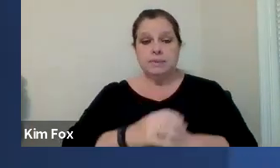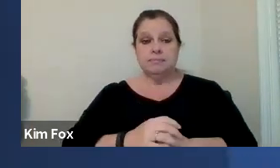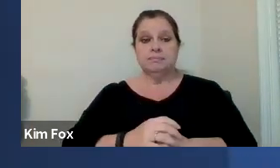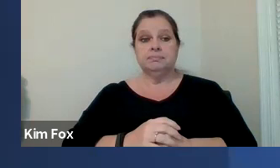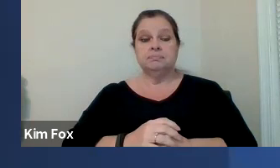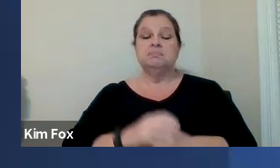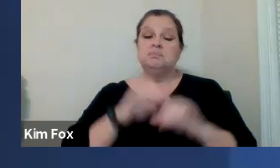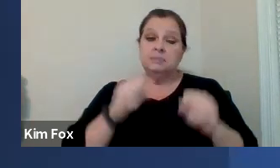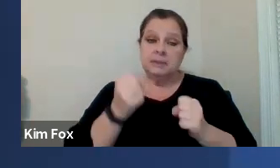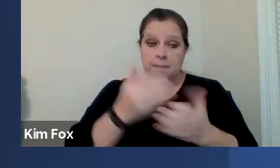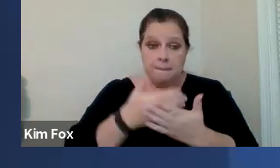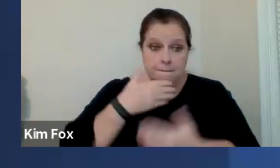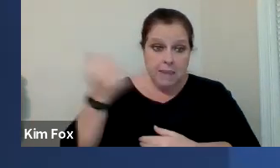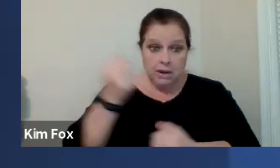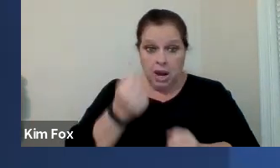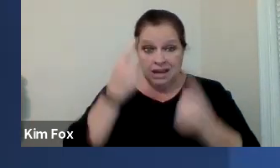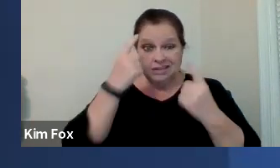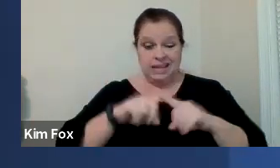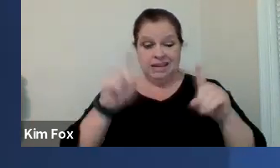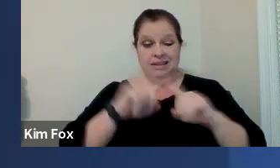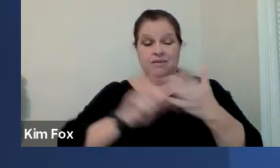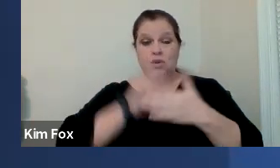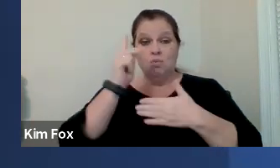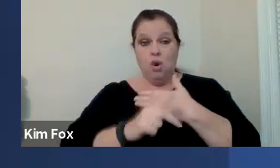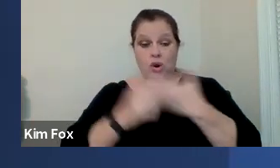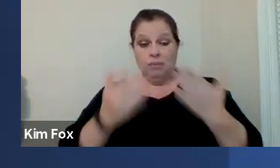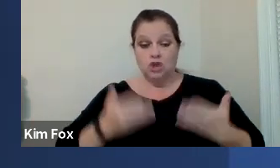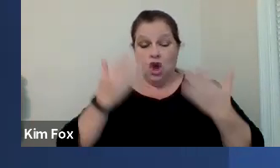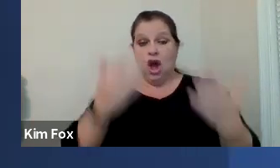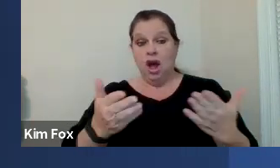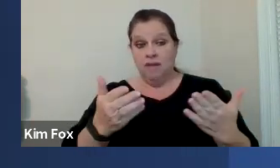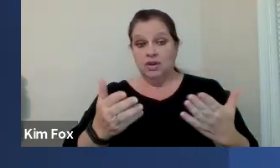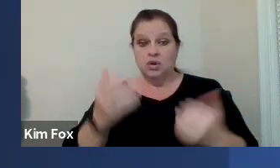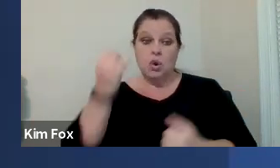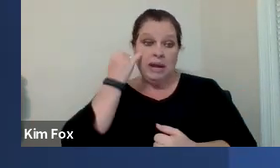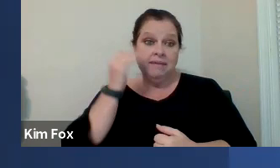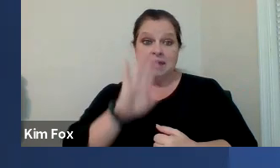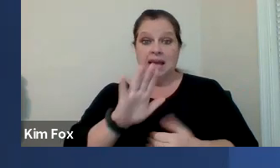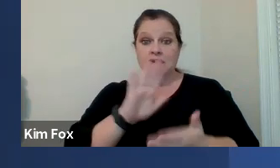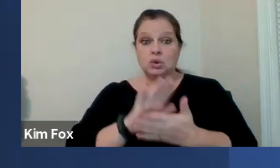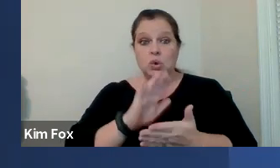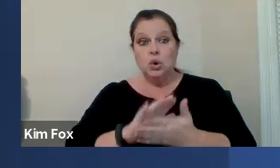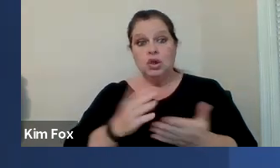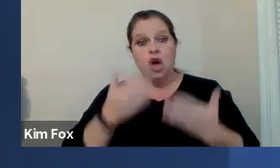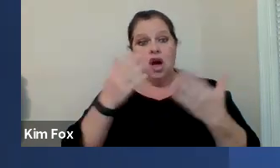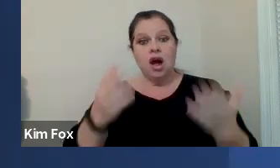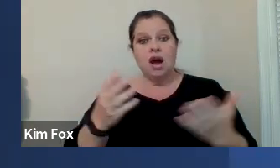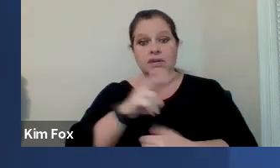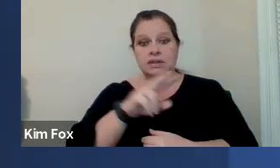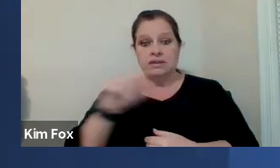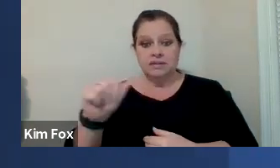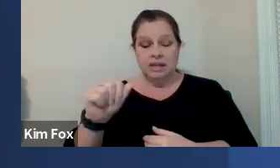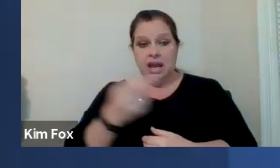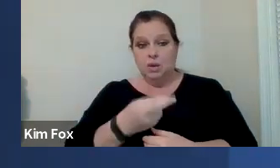better understanding of the programs offered at a school and whether a school offers VA resources like Yellow Ribbon